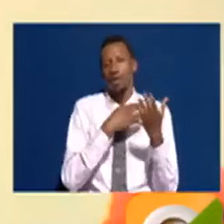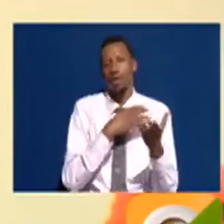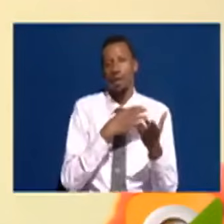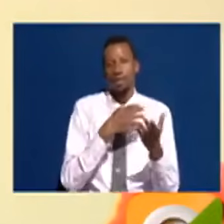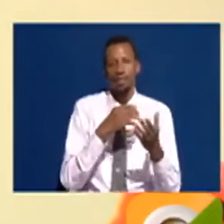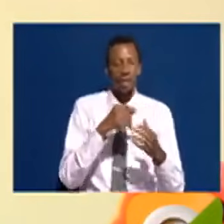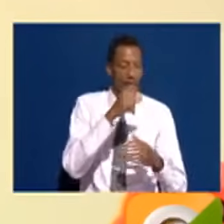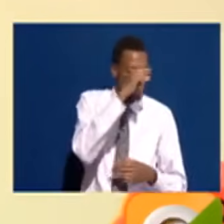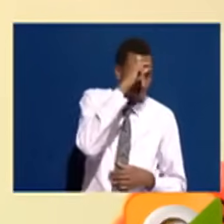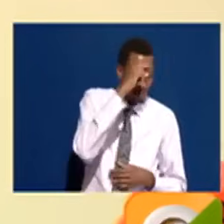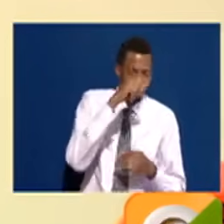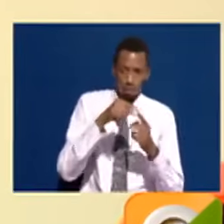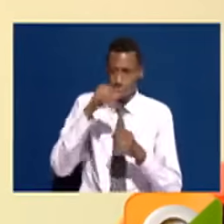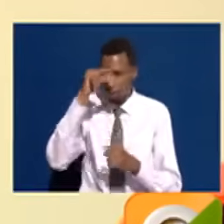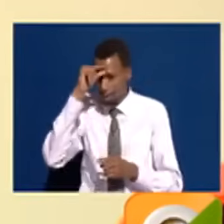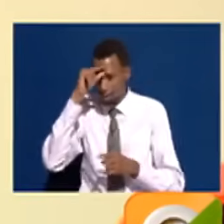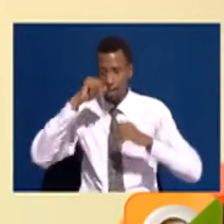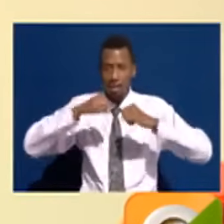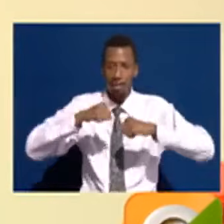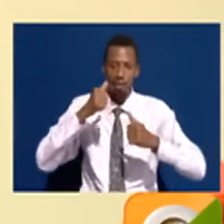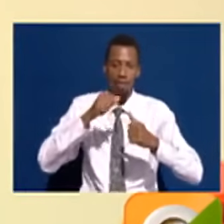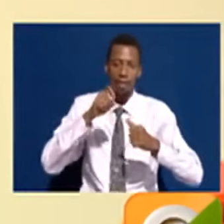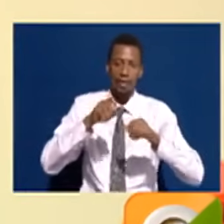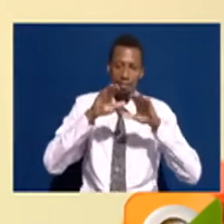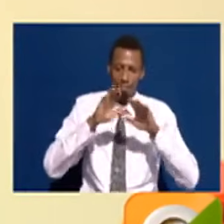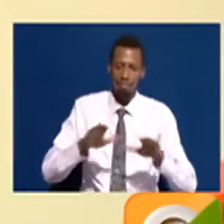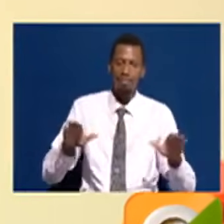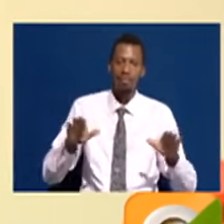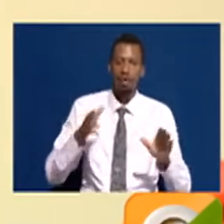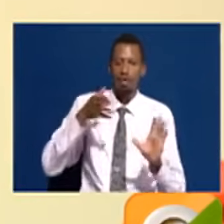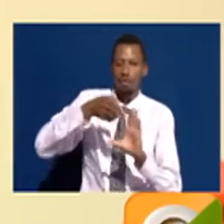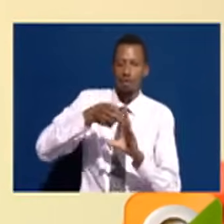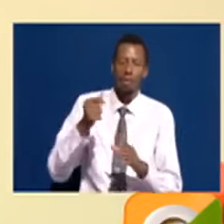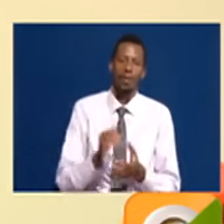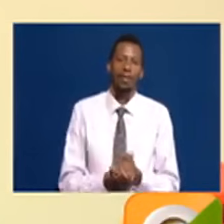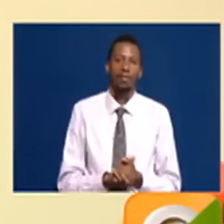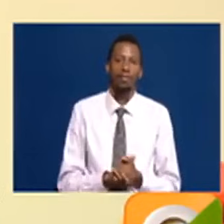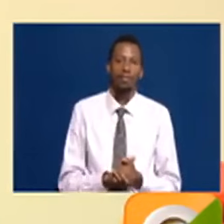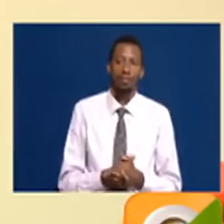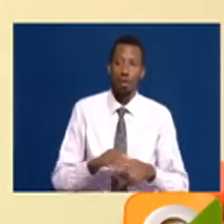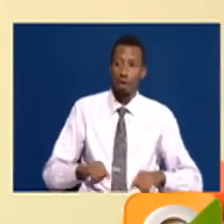prices. Why EPRA boss, Mr. Kiptoo,